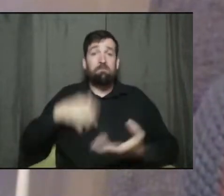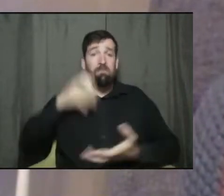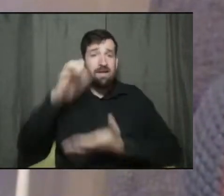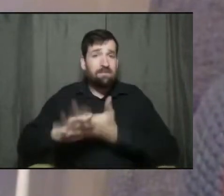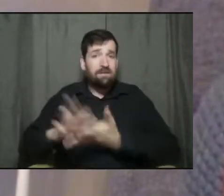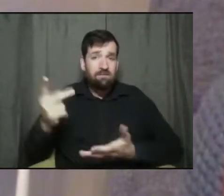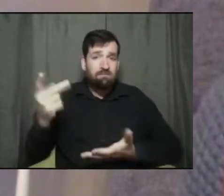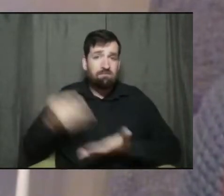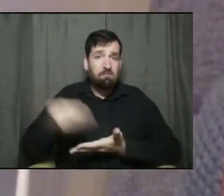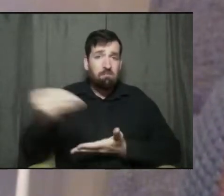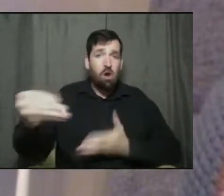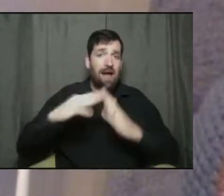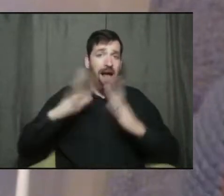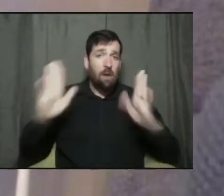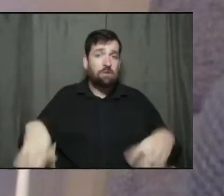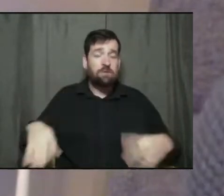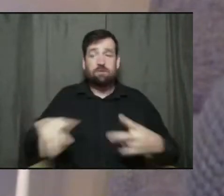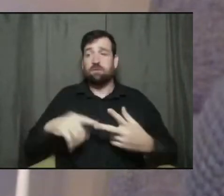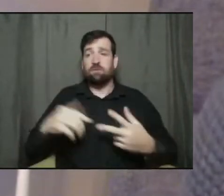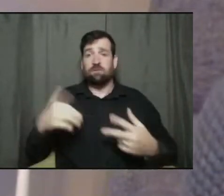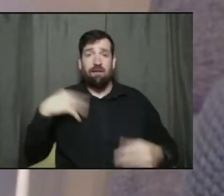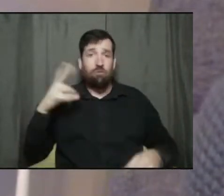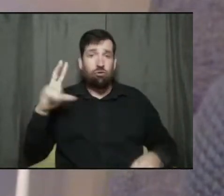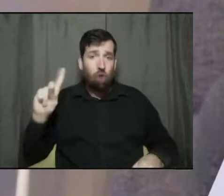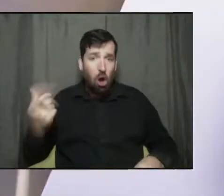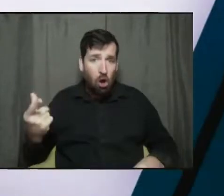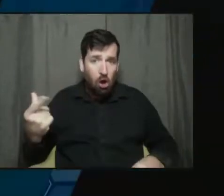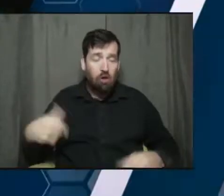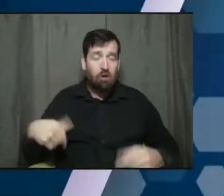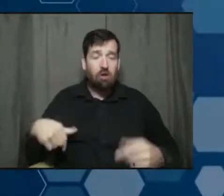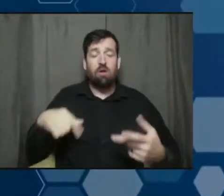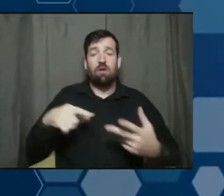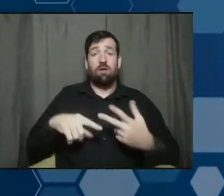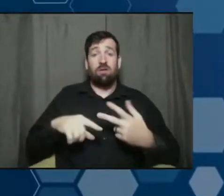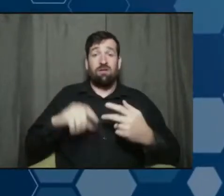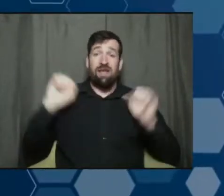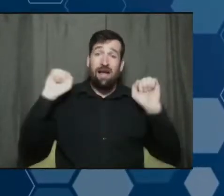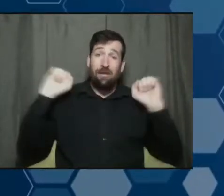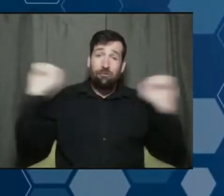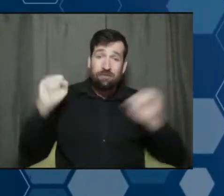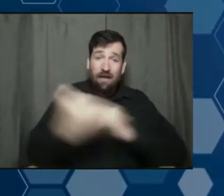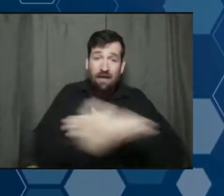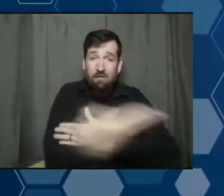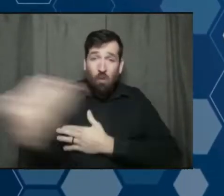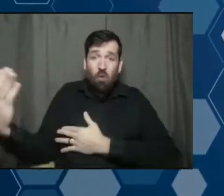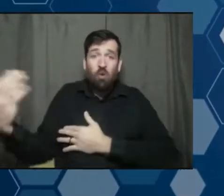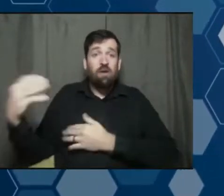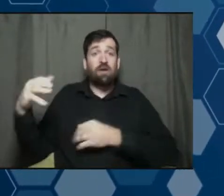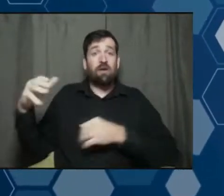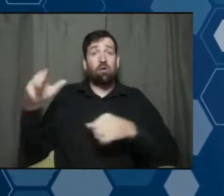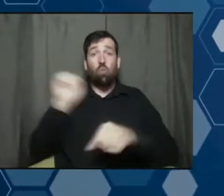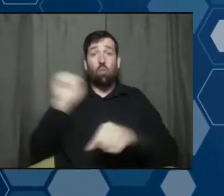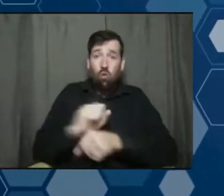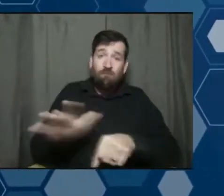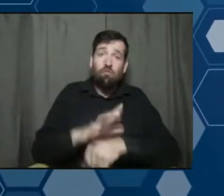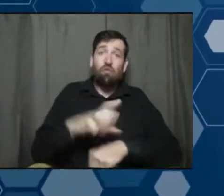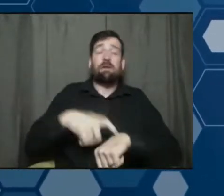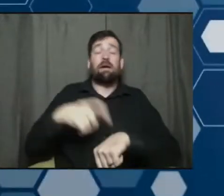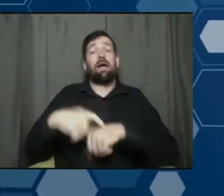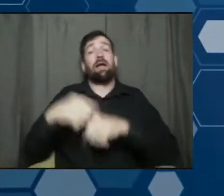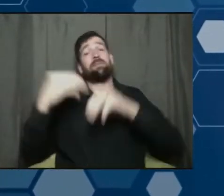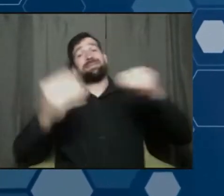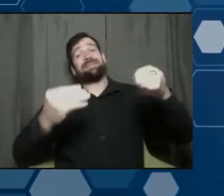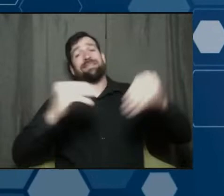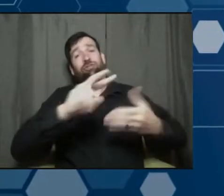have enough energy to work out at the gym in the morning, work my full-time job, and then go and teach dance for 3 to